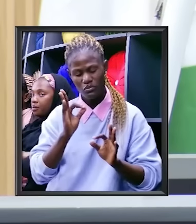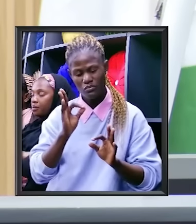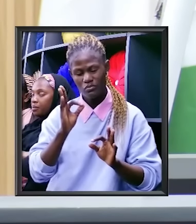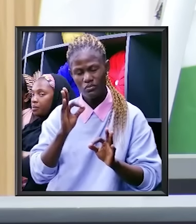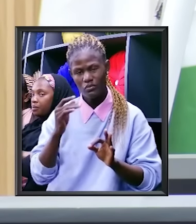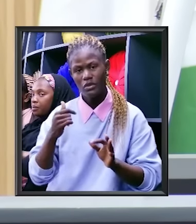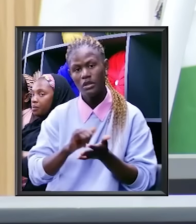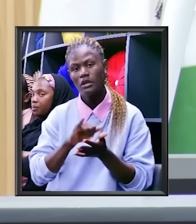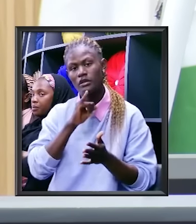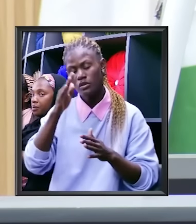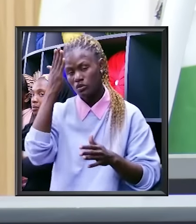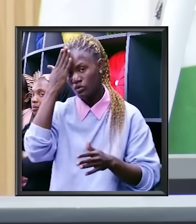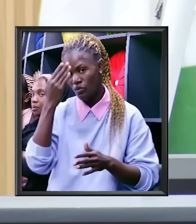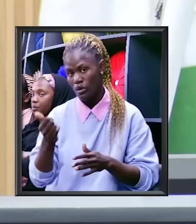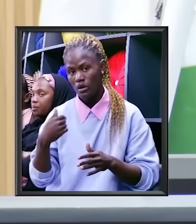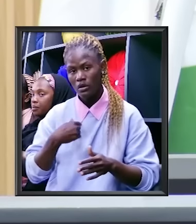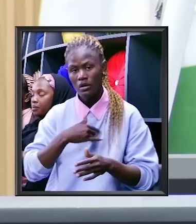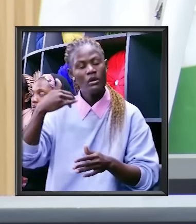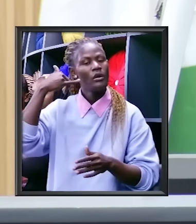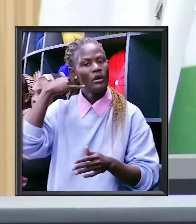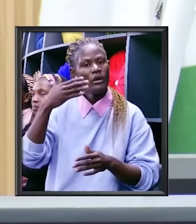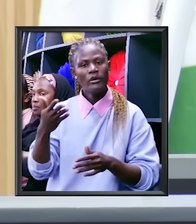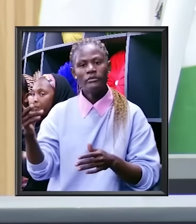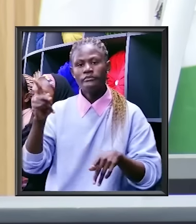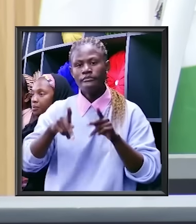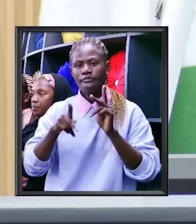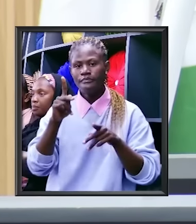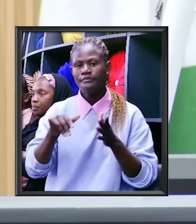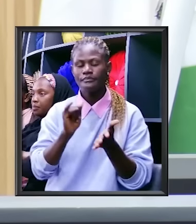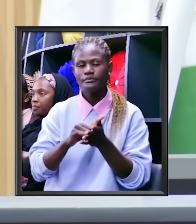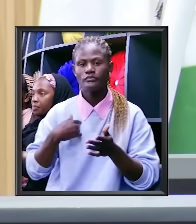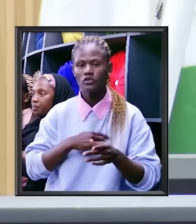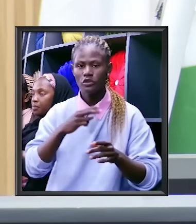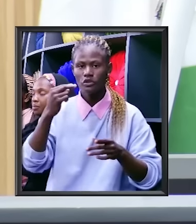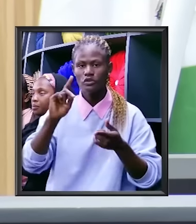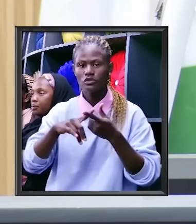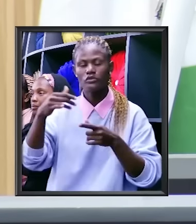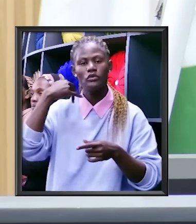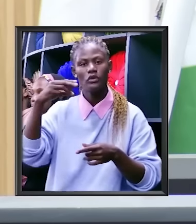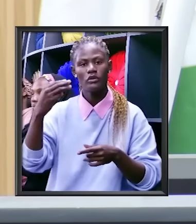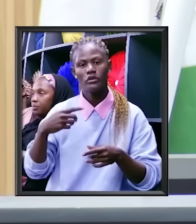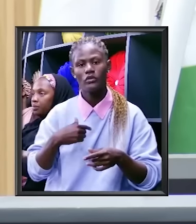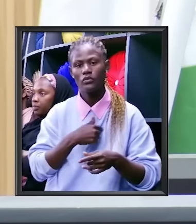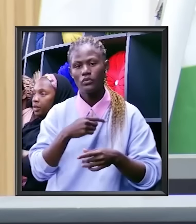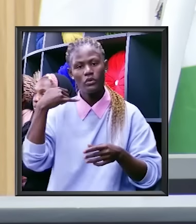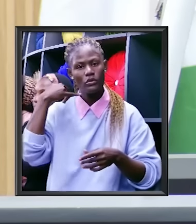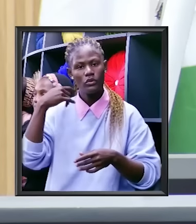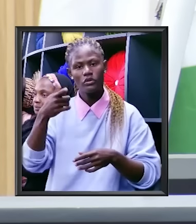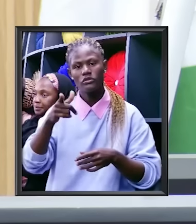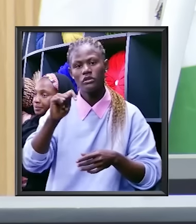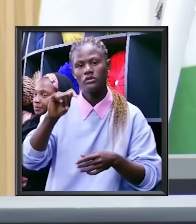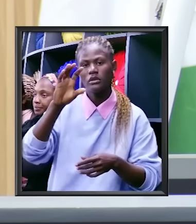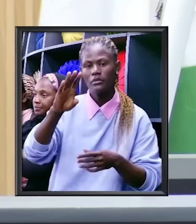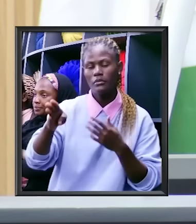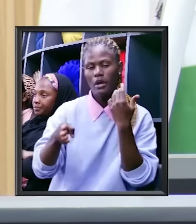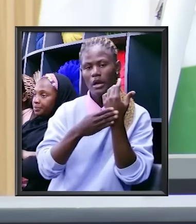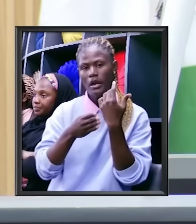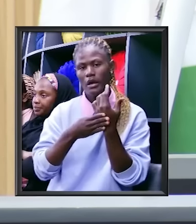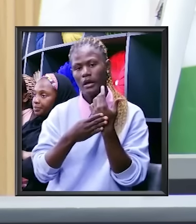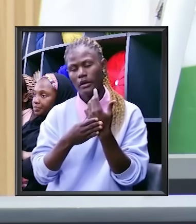make us they call the various people where we suppose call. We don't call the GT Bank